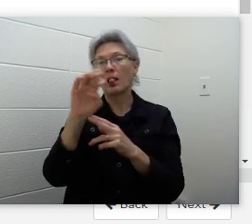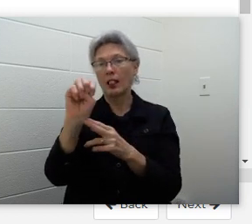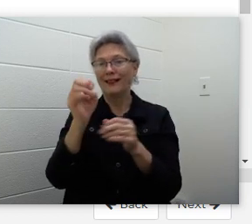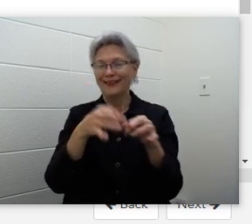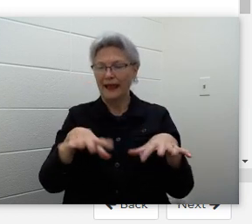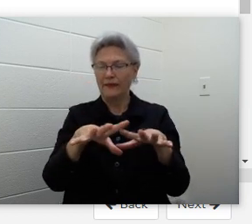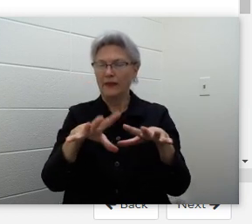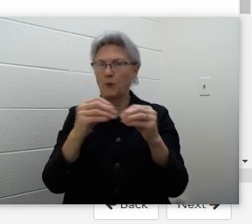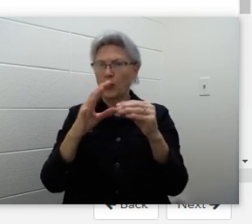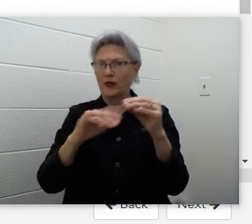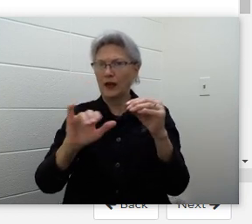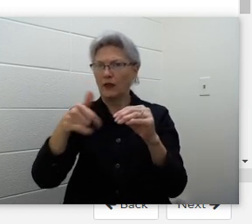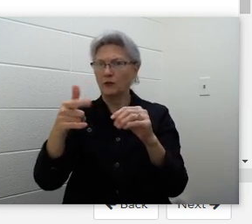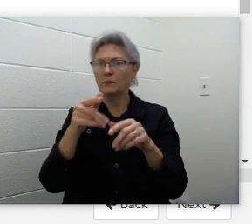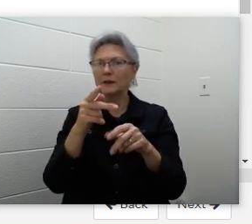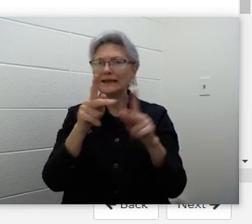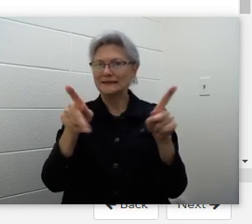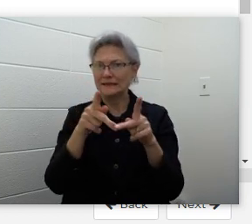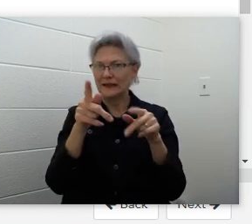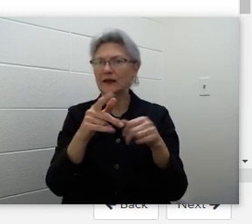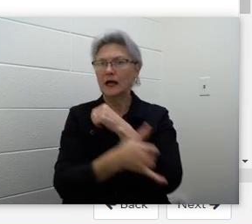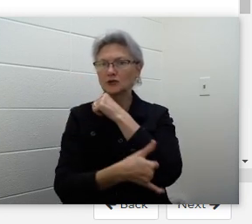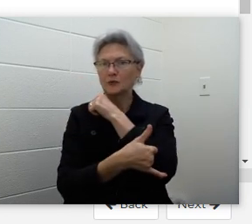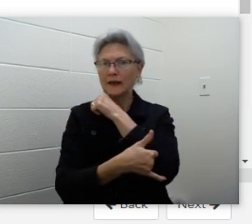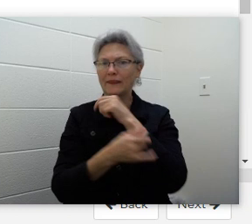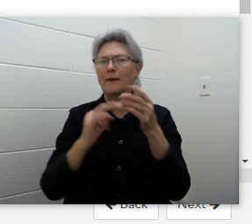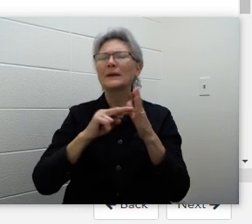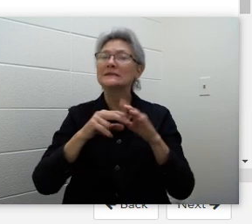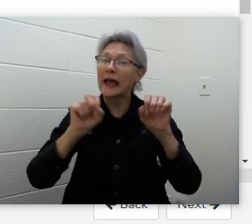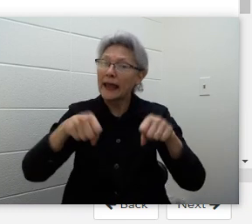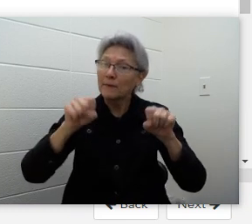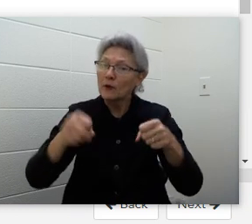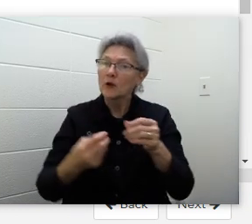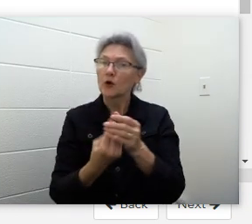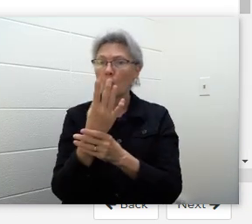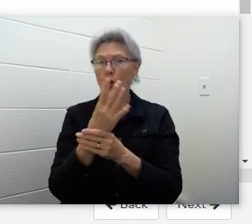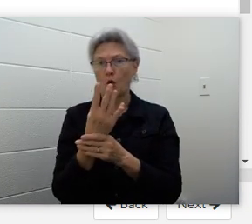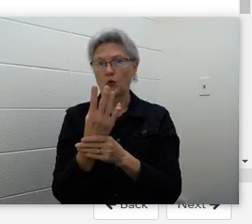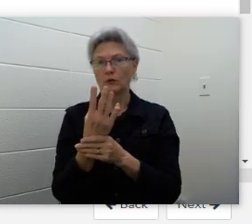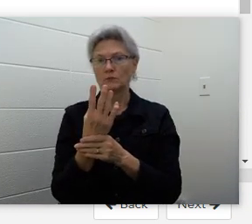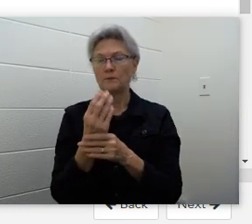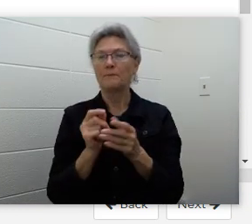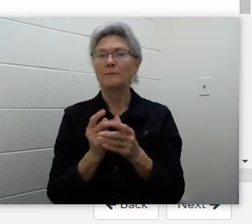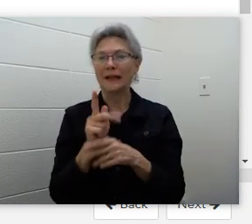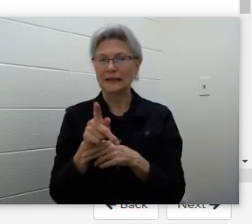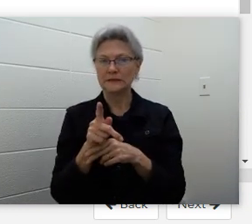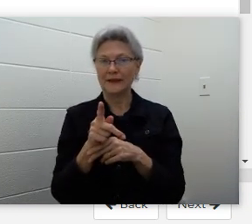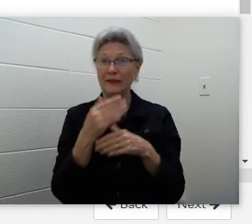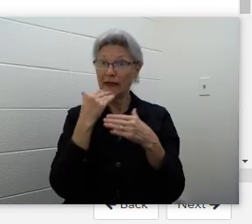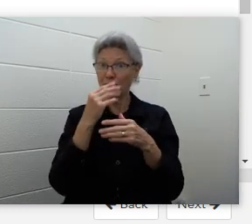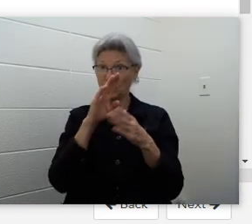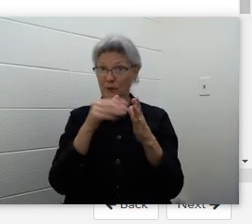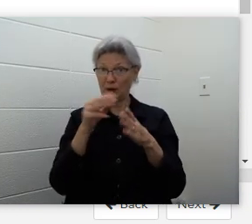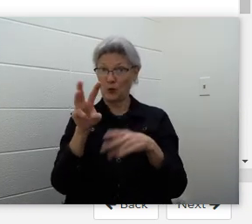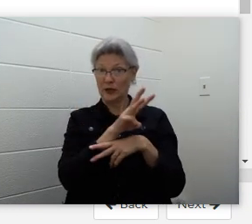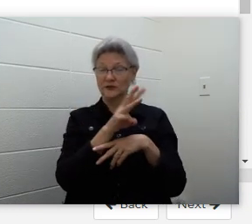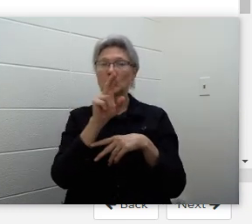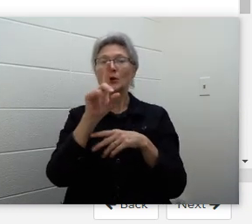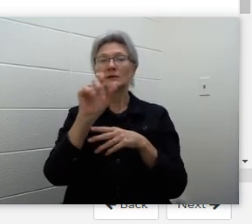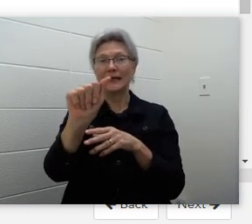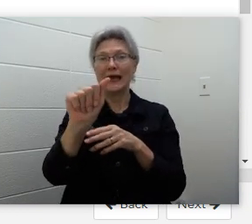other regions in the country. Arable means capable of growing crops. So thanks to the Midwest, the